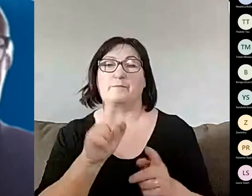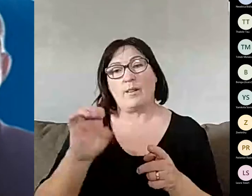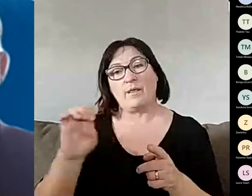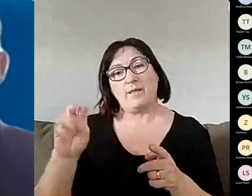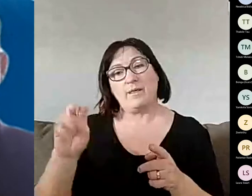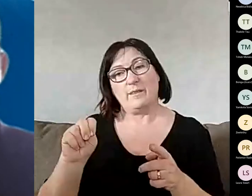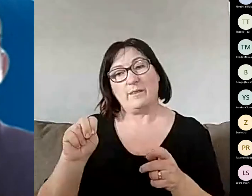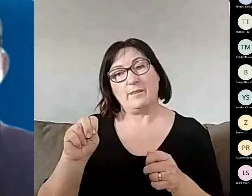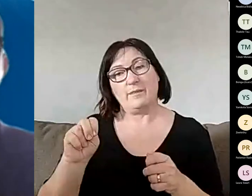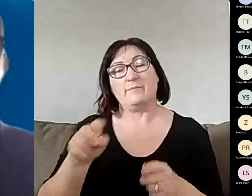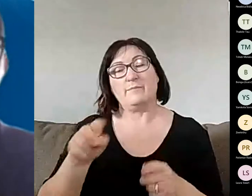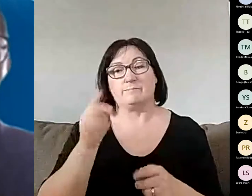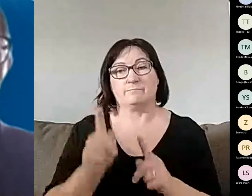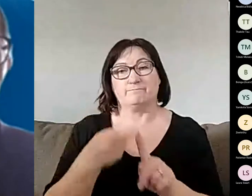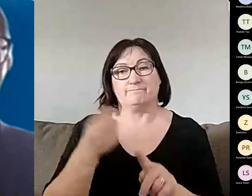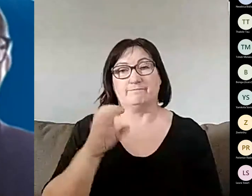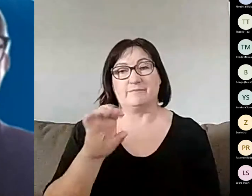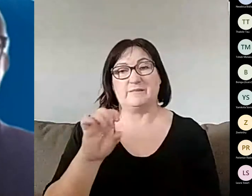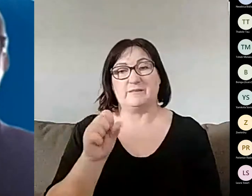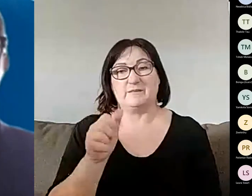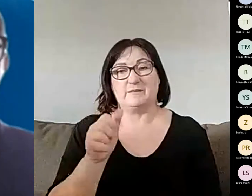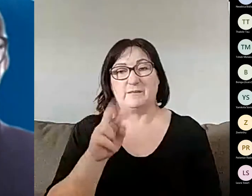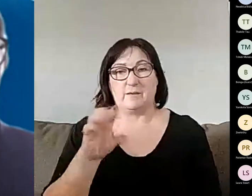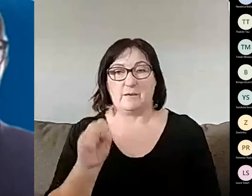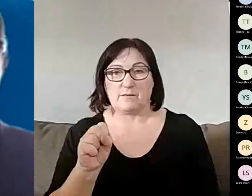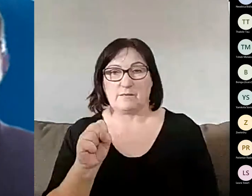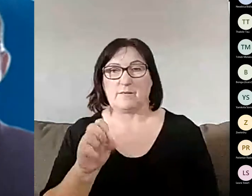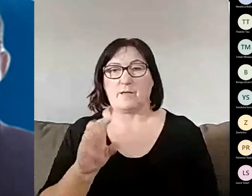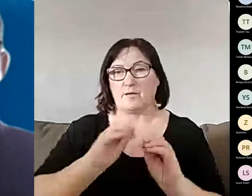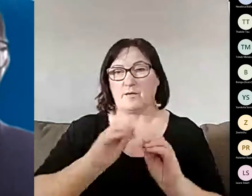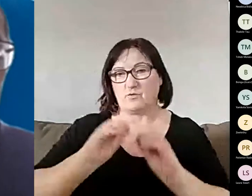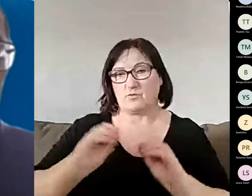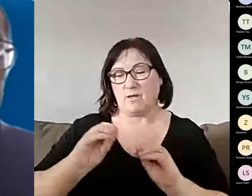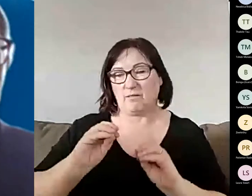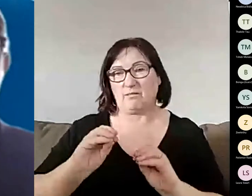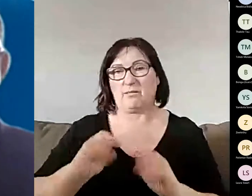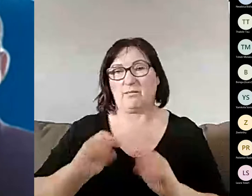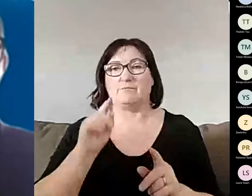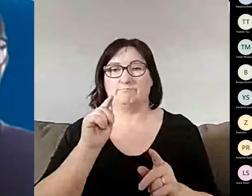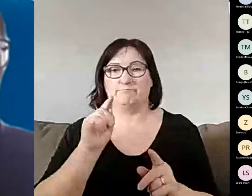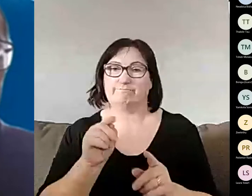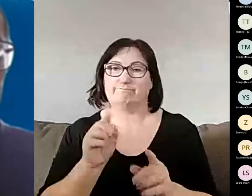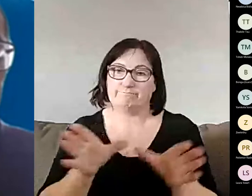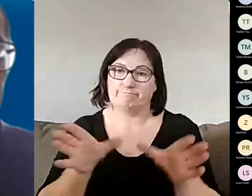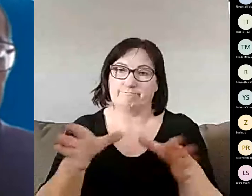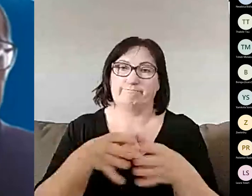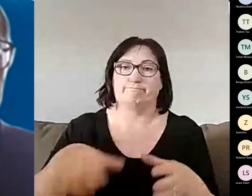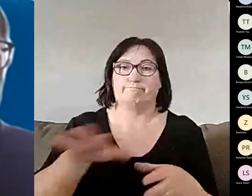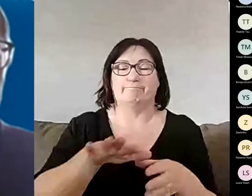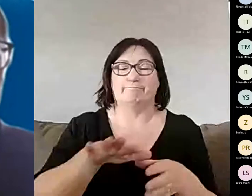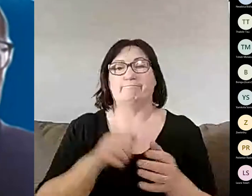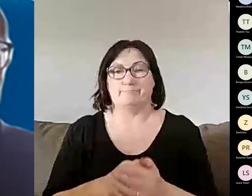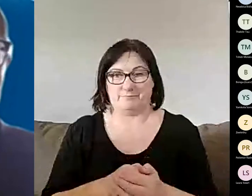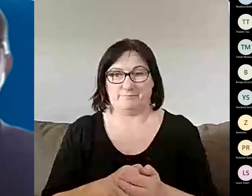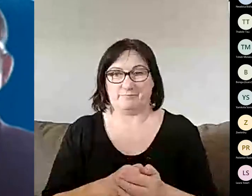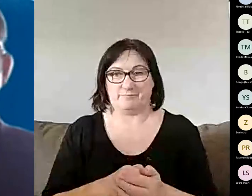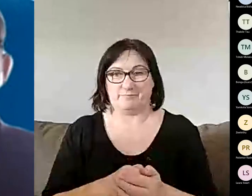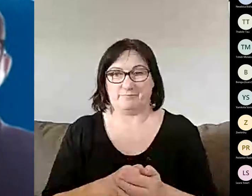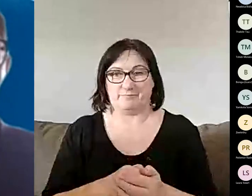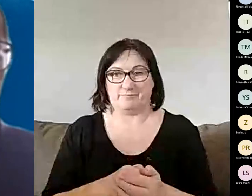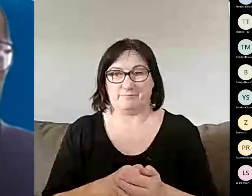an educator at the Tax Base Broadening and Education Division. She started her career in 1986 as